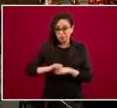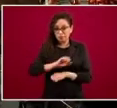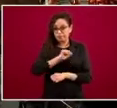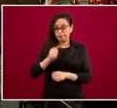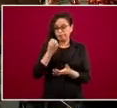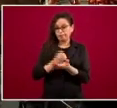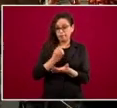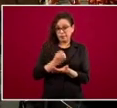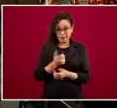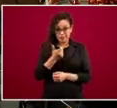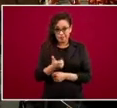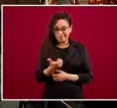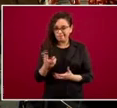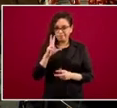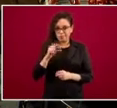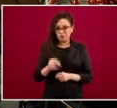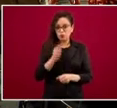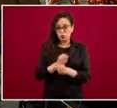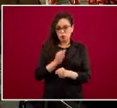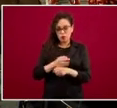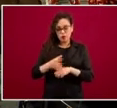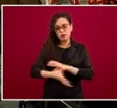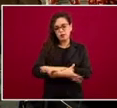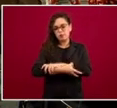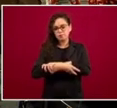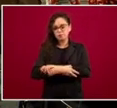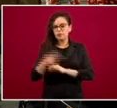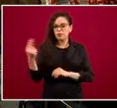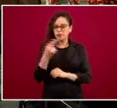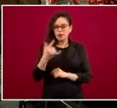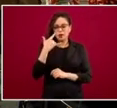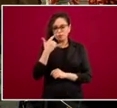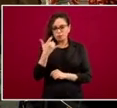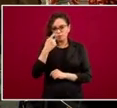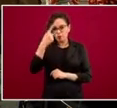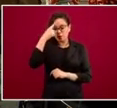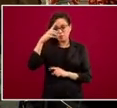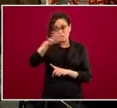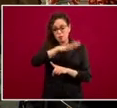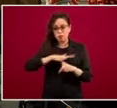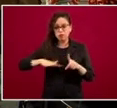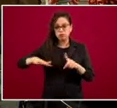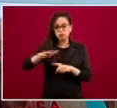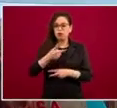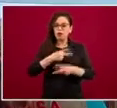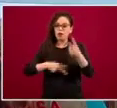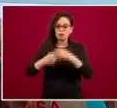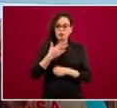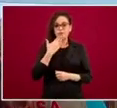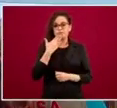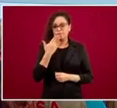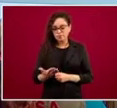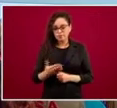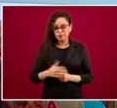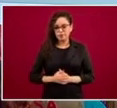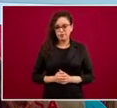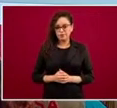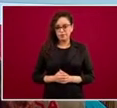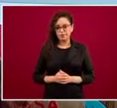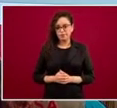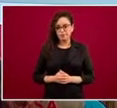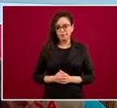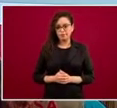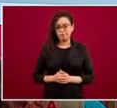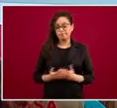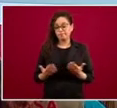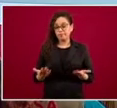please understand that this is not the moment for focusing on profit. This is the moment to join